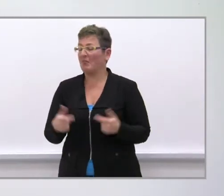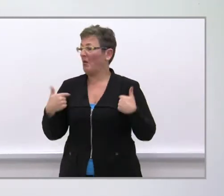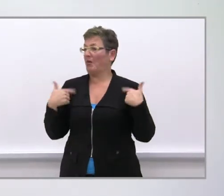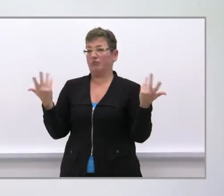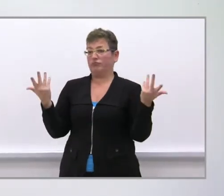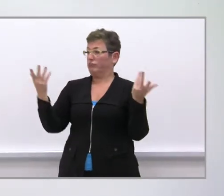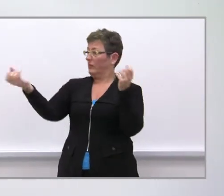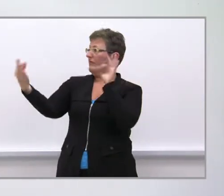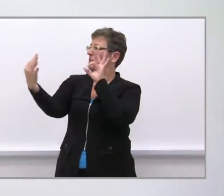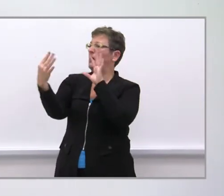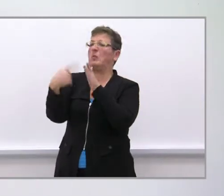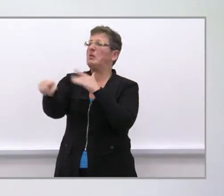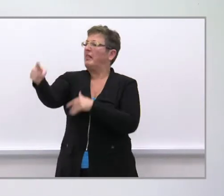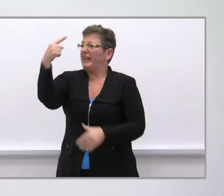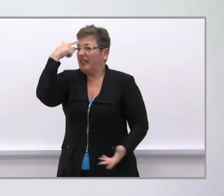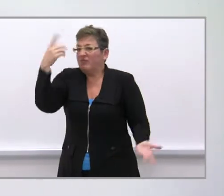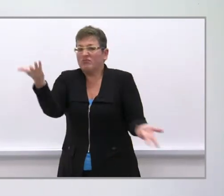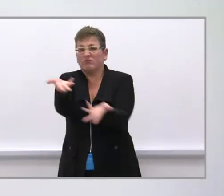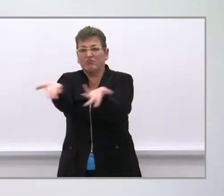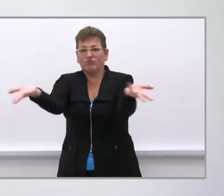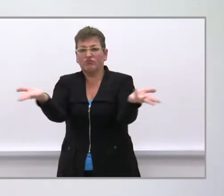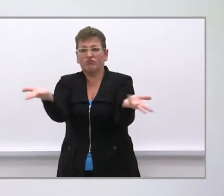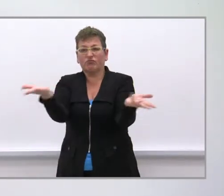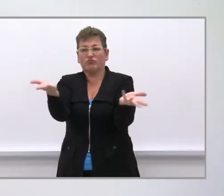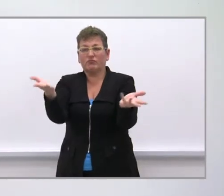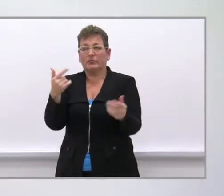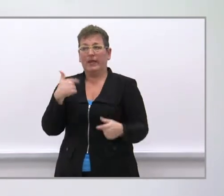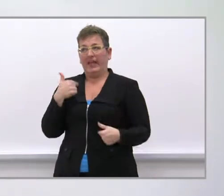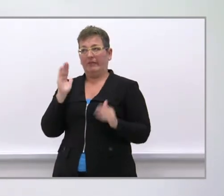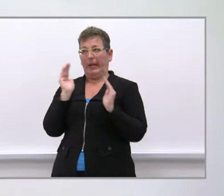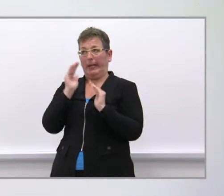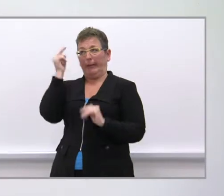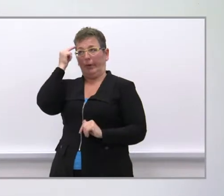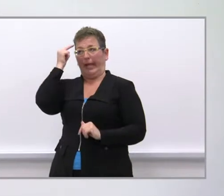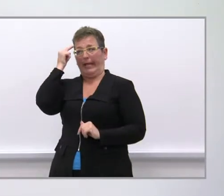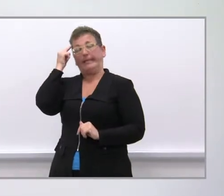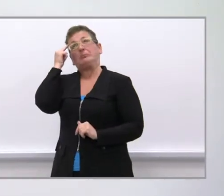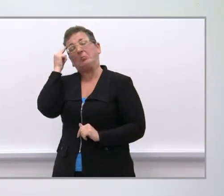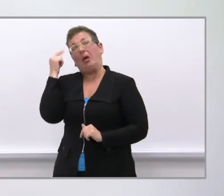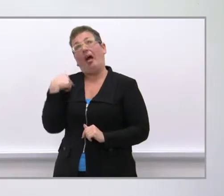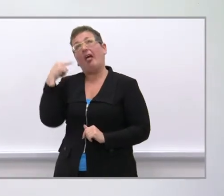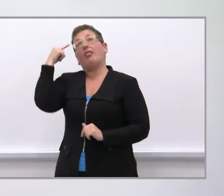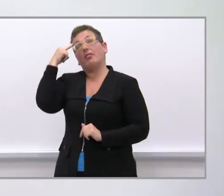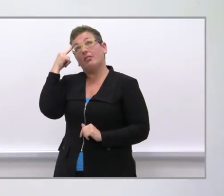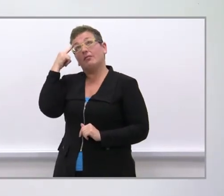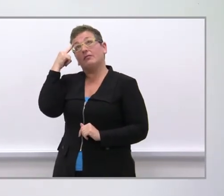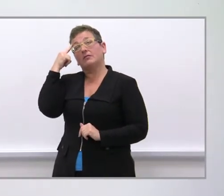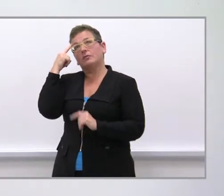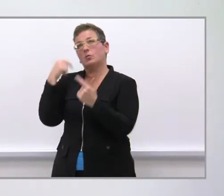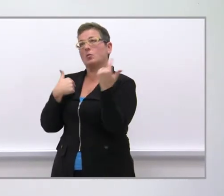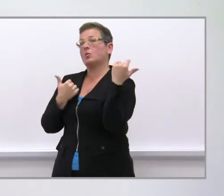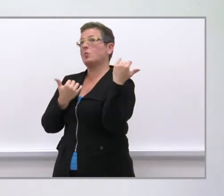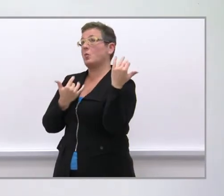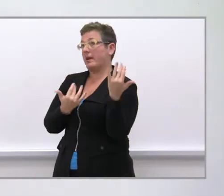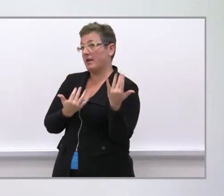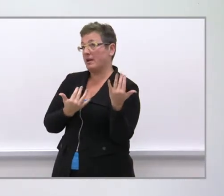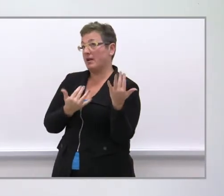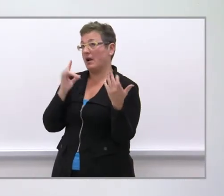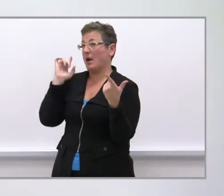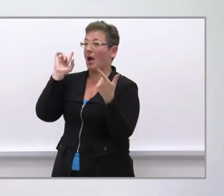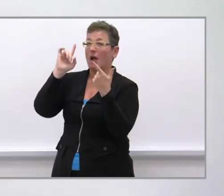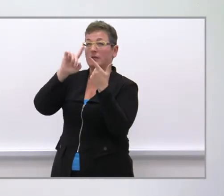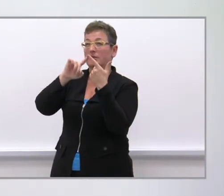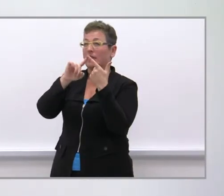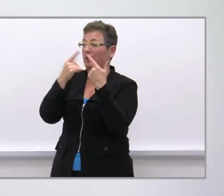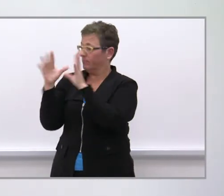to feedback on this, but in my little brain, my thought was that we will wait till the end